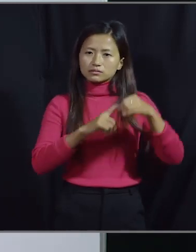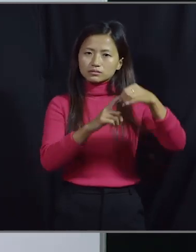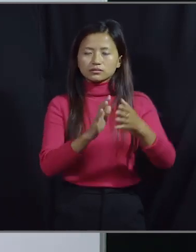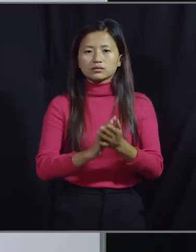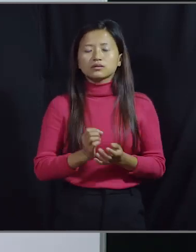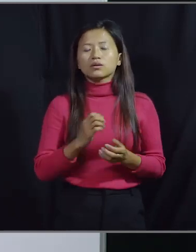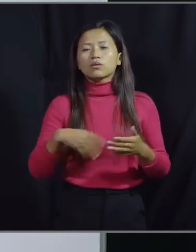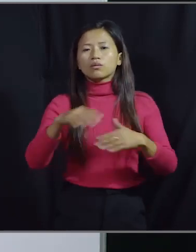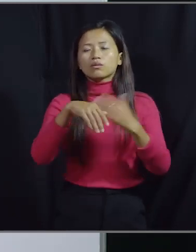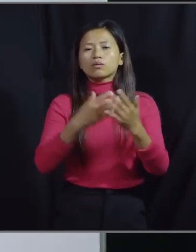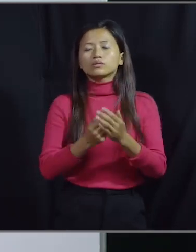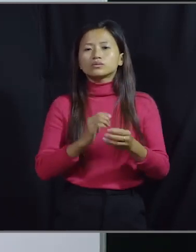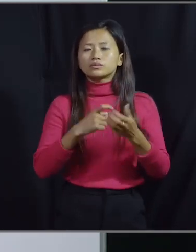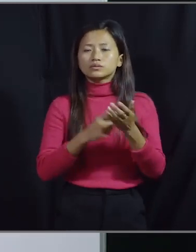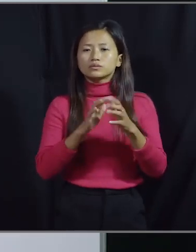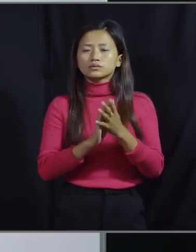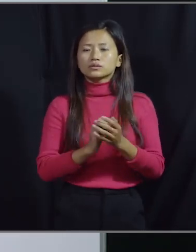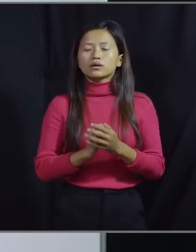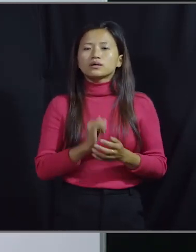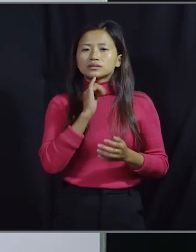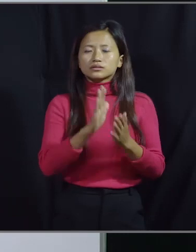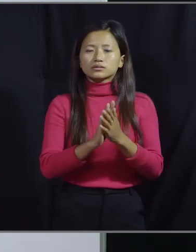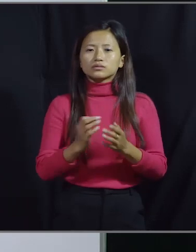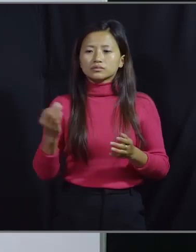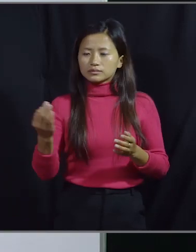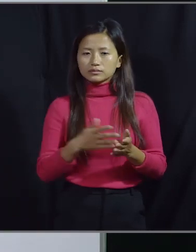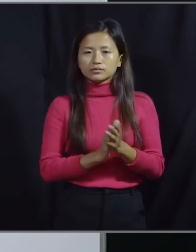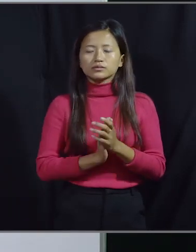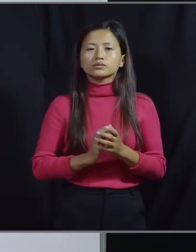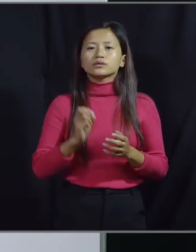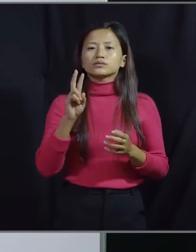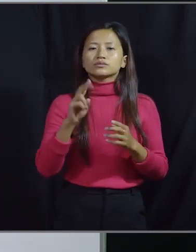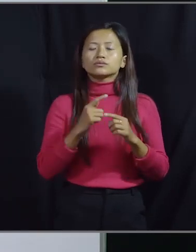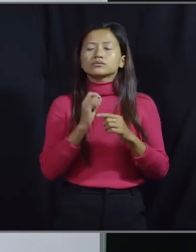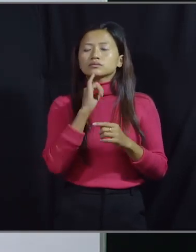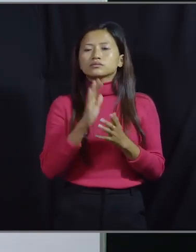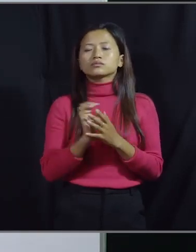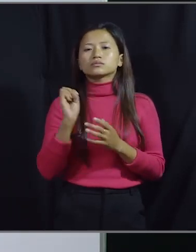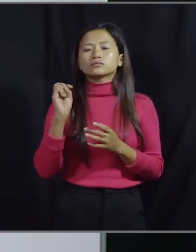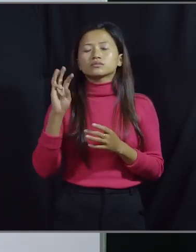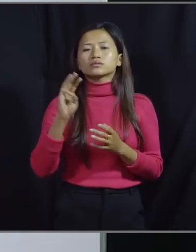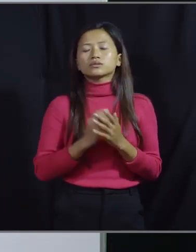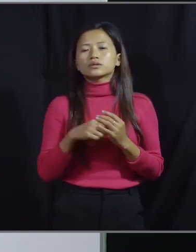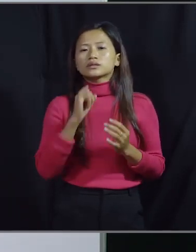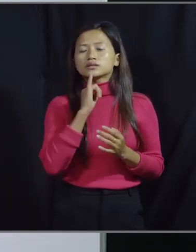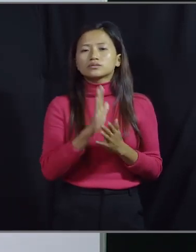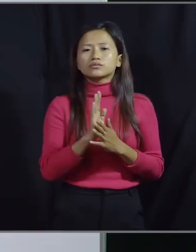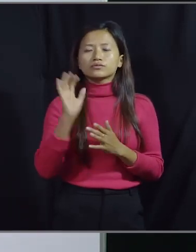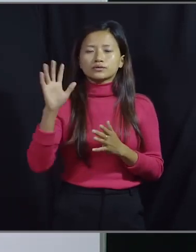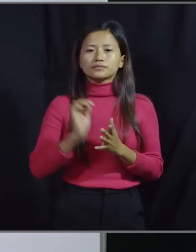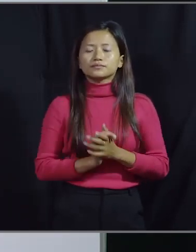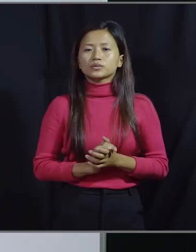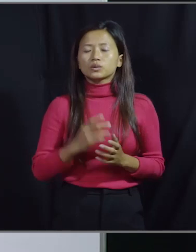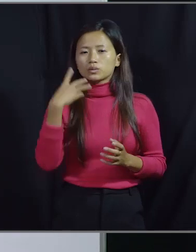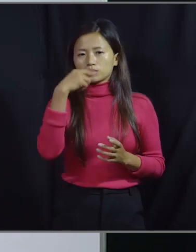old ratio as 5:3:2, but the new ratio is 2:3:5. So let's see who is gaining and